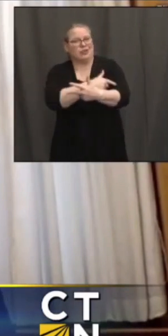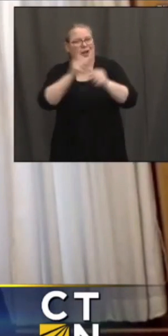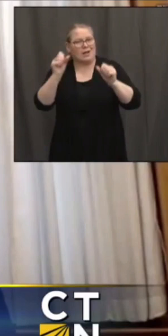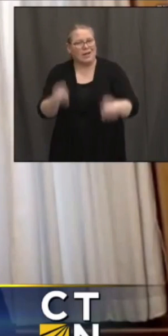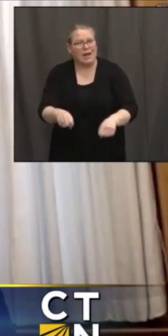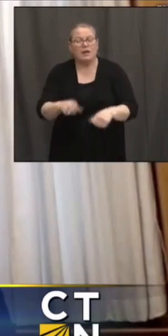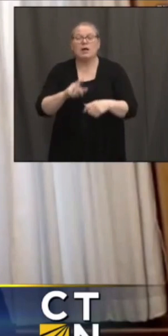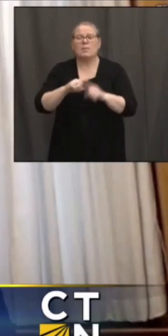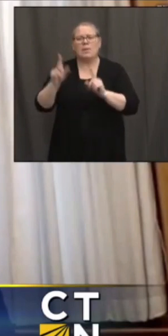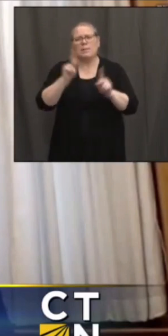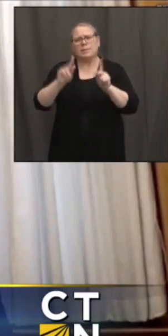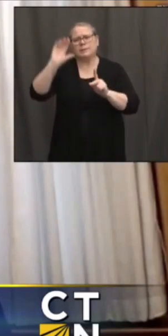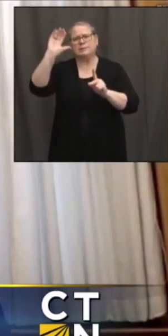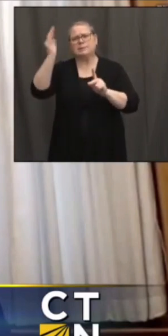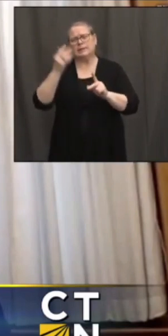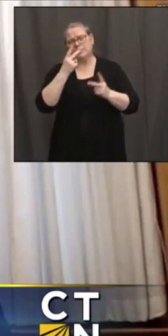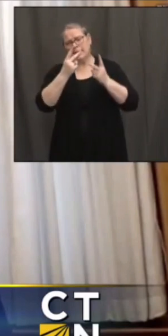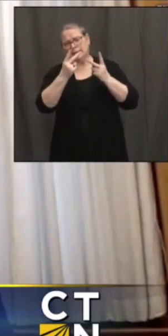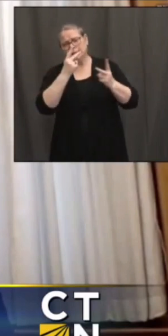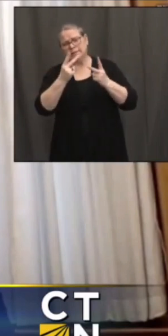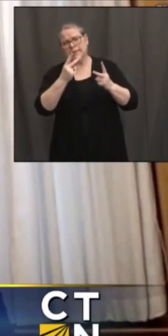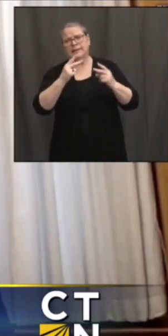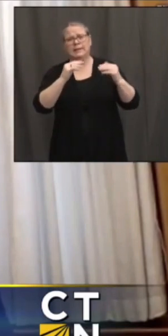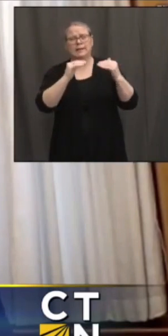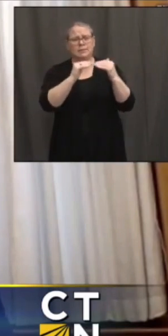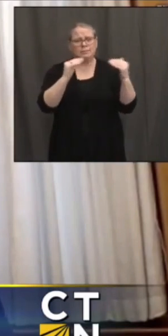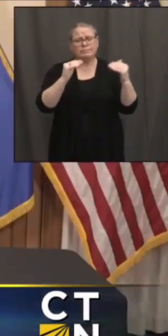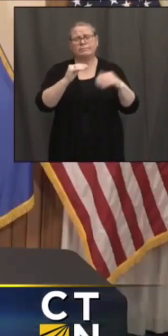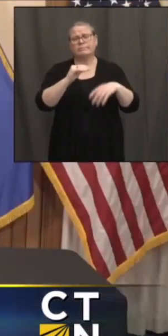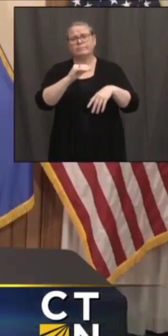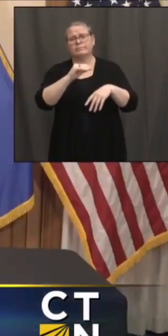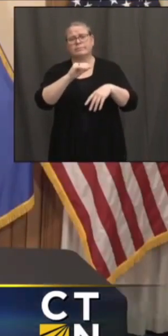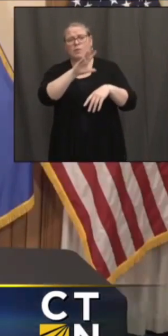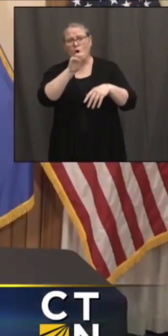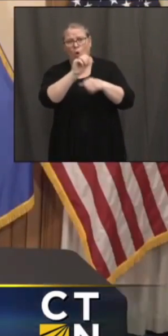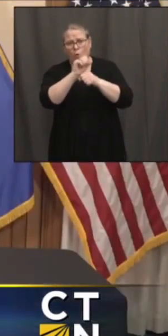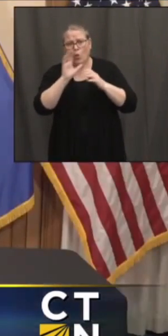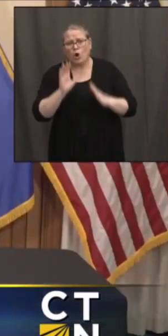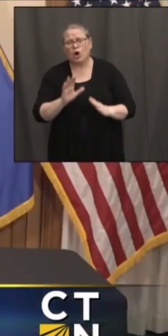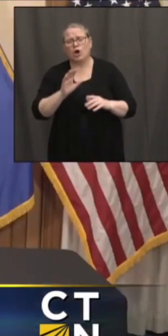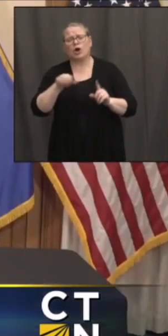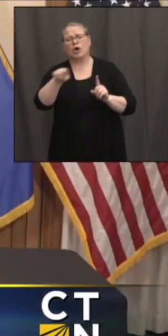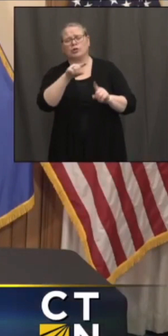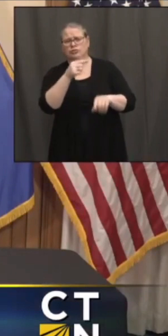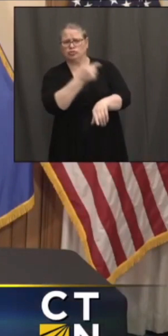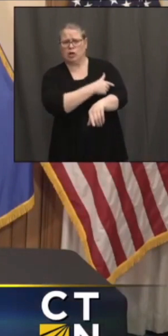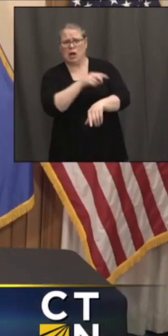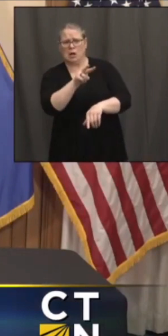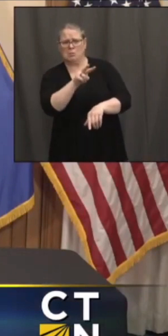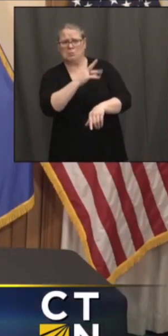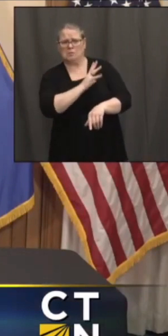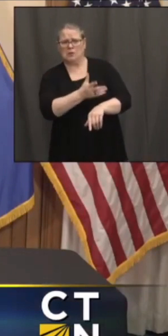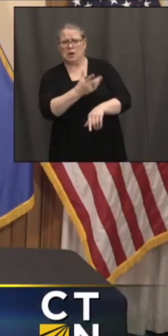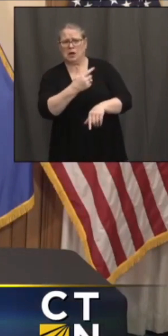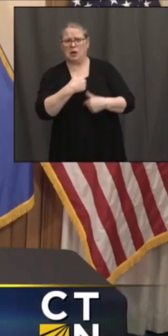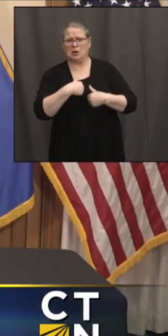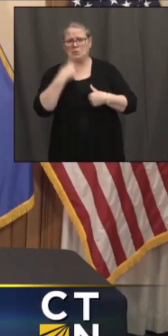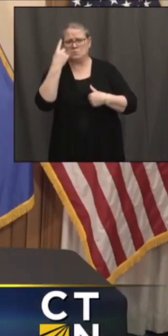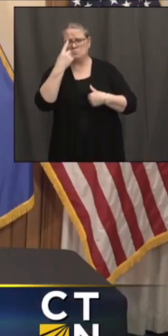coworkers, getting protected. Okay, thanks. And Governor,